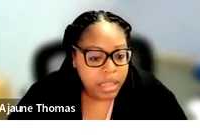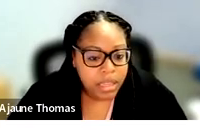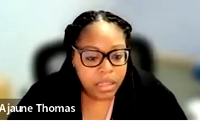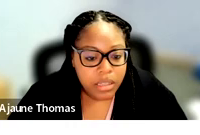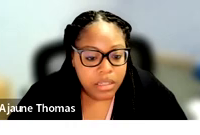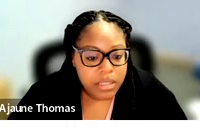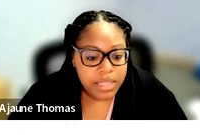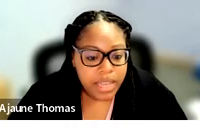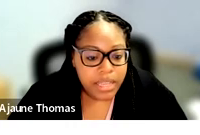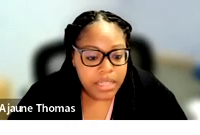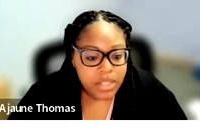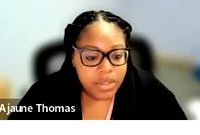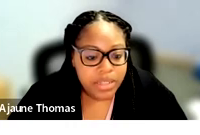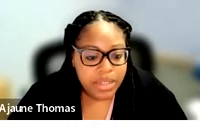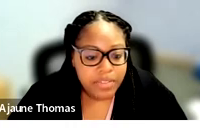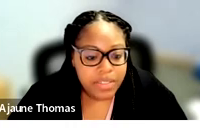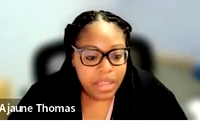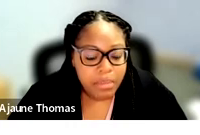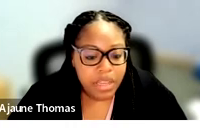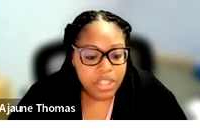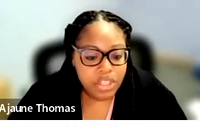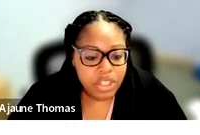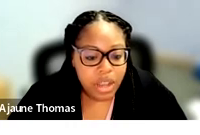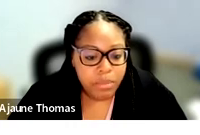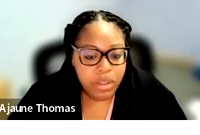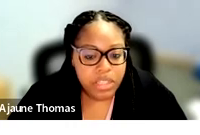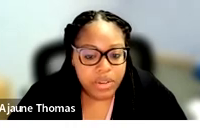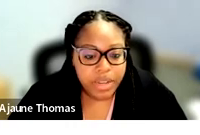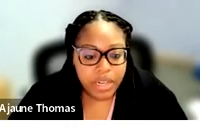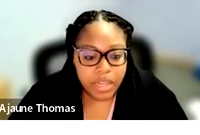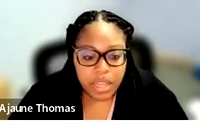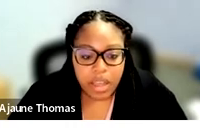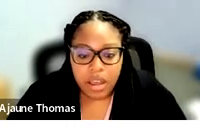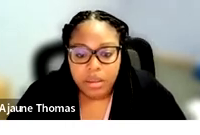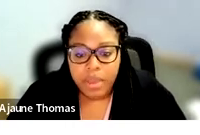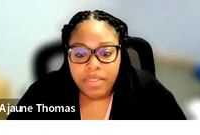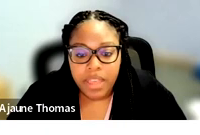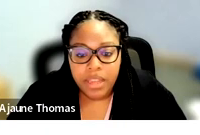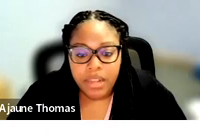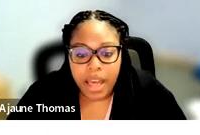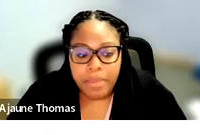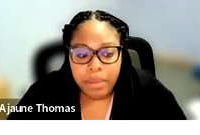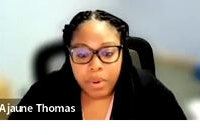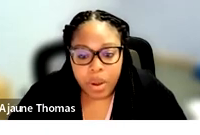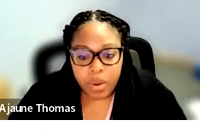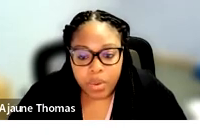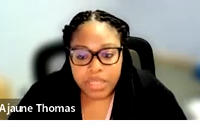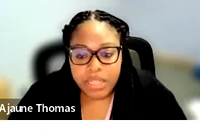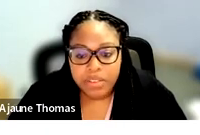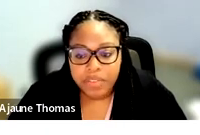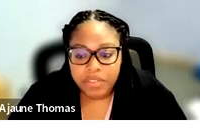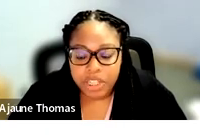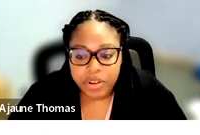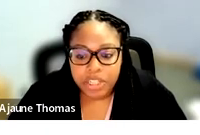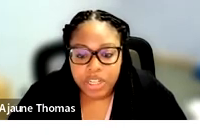the second to the left image on the screen. And then the iPad Pro is